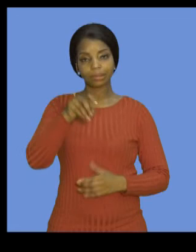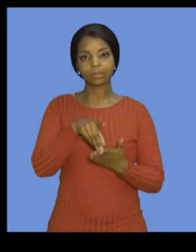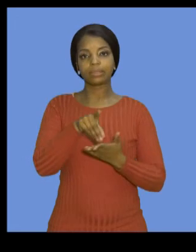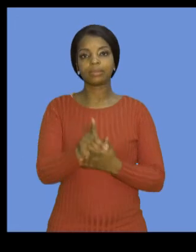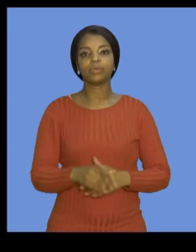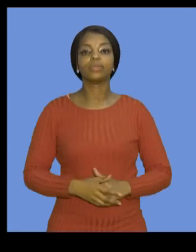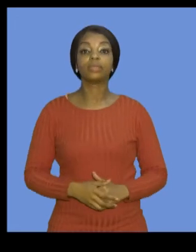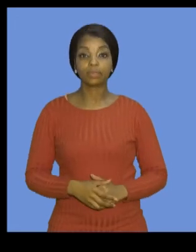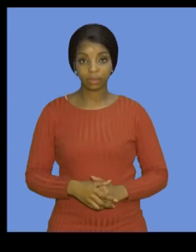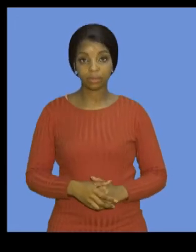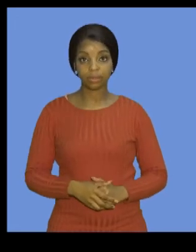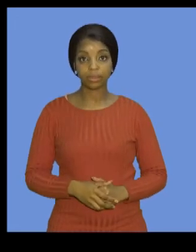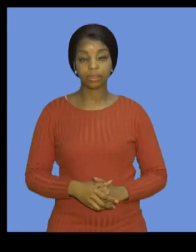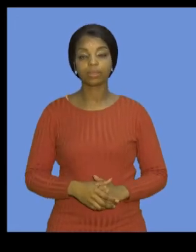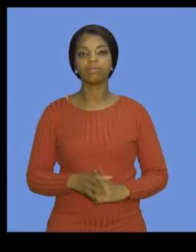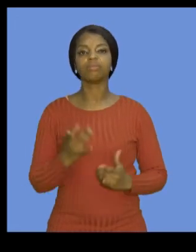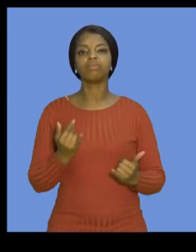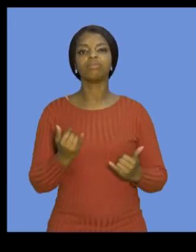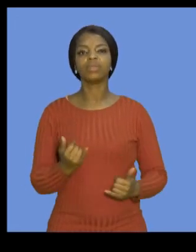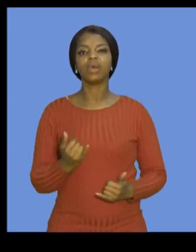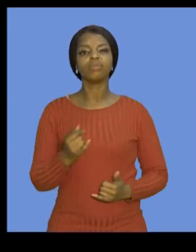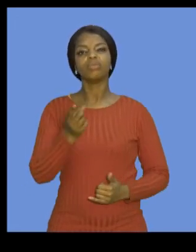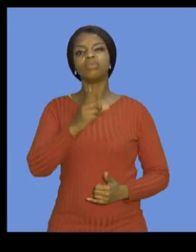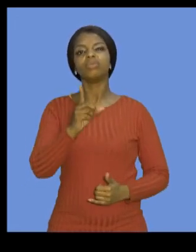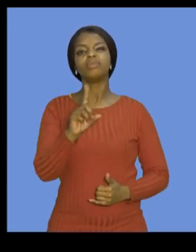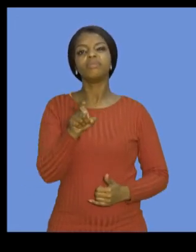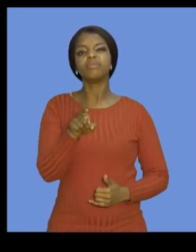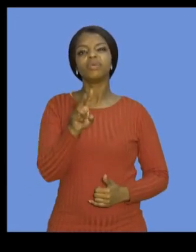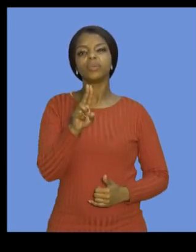find what is 25% of